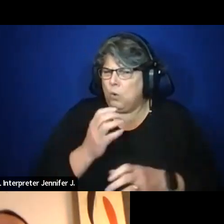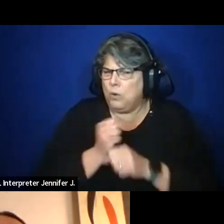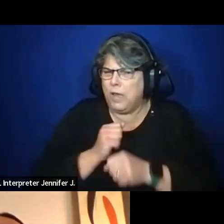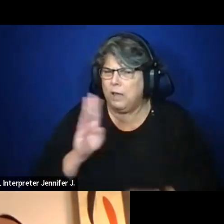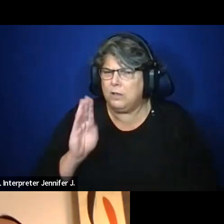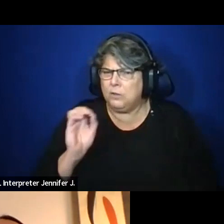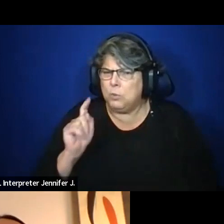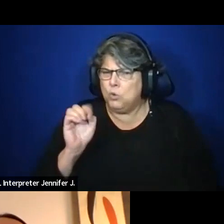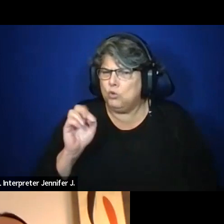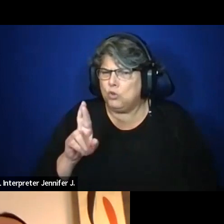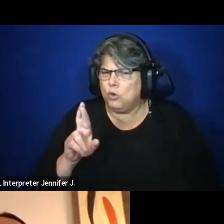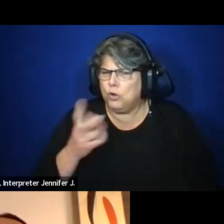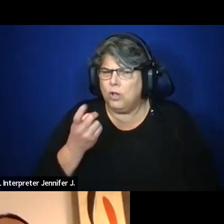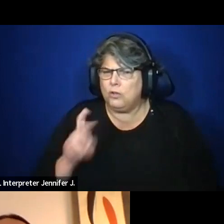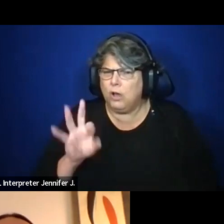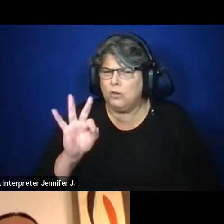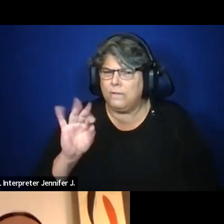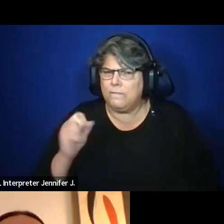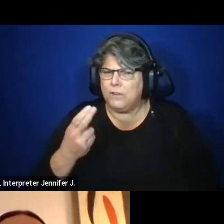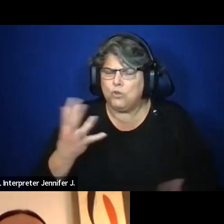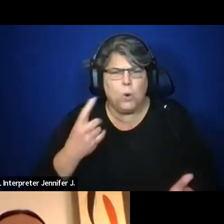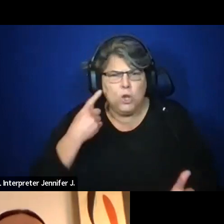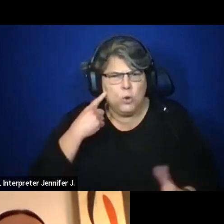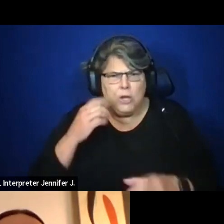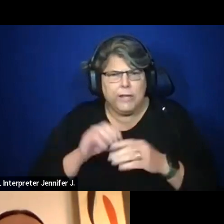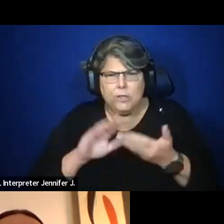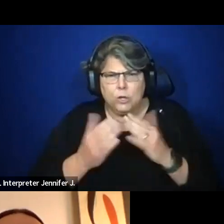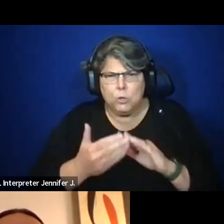this booster? Dr. Fish, what are you hearing in community?